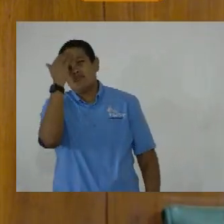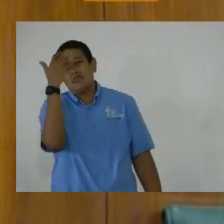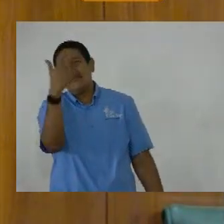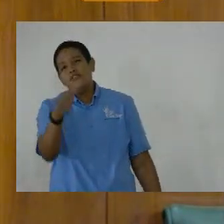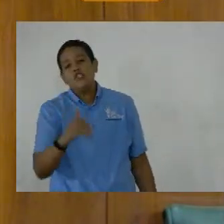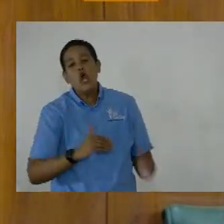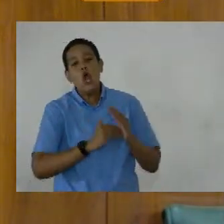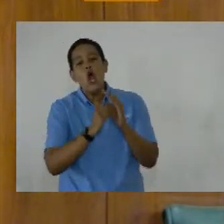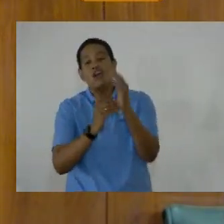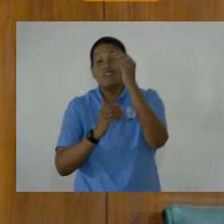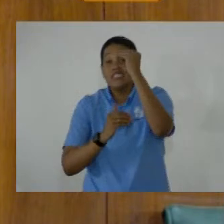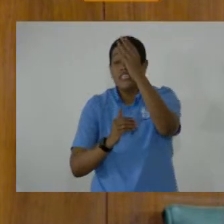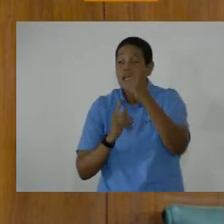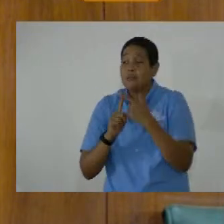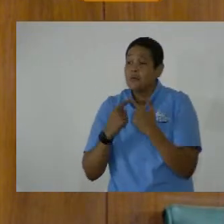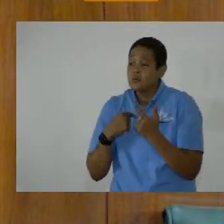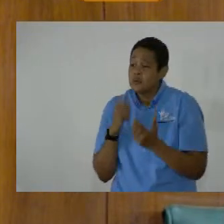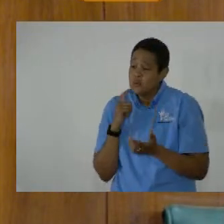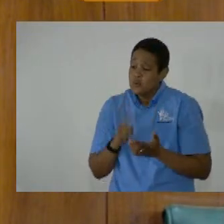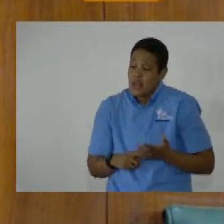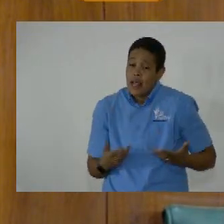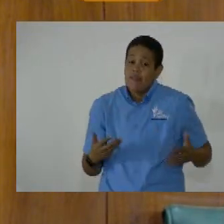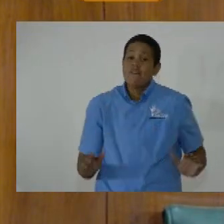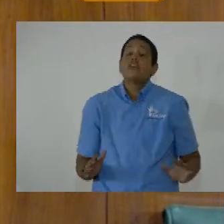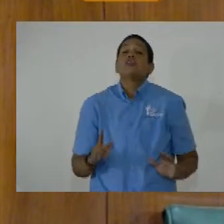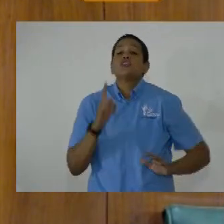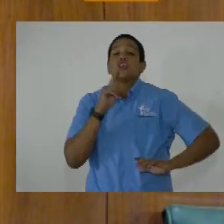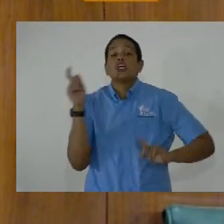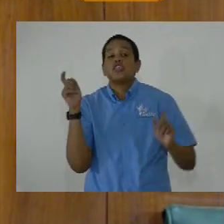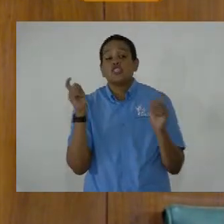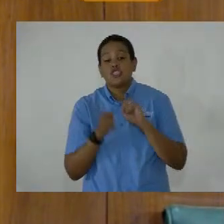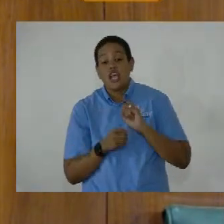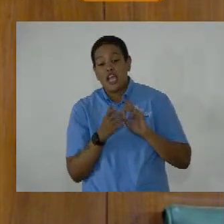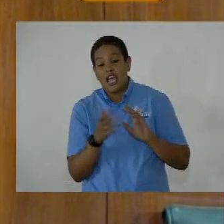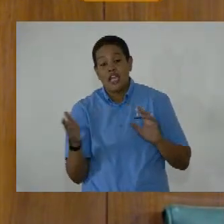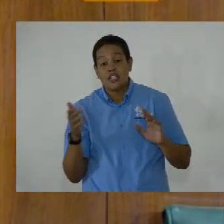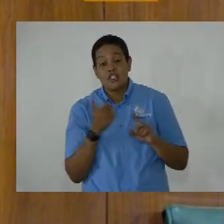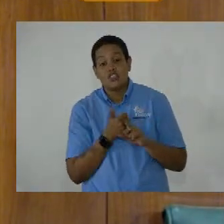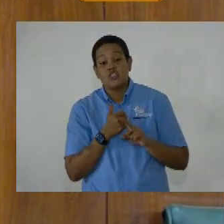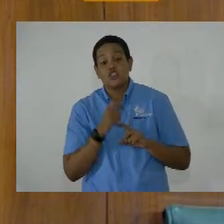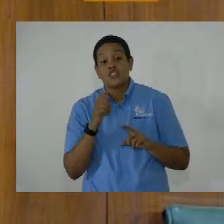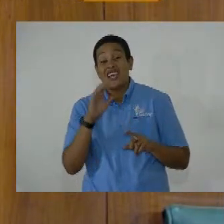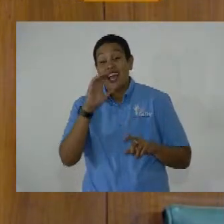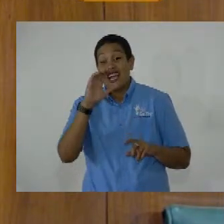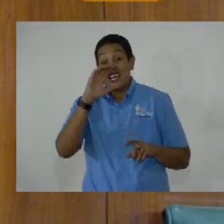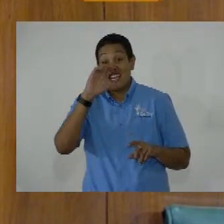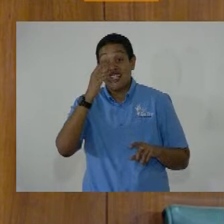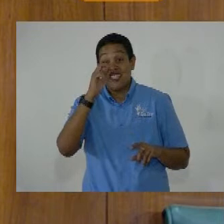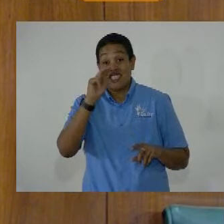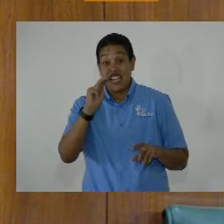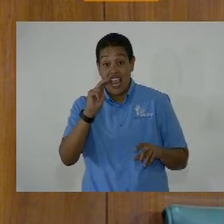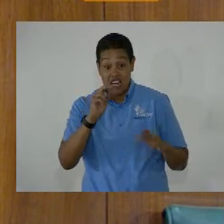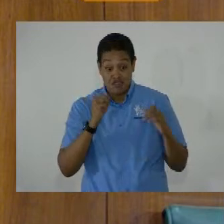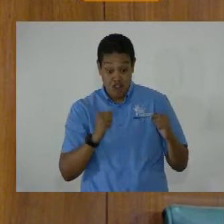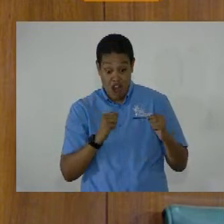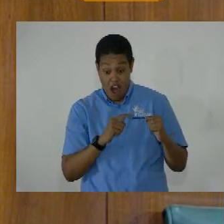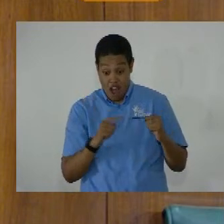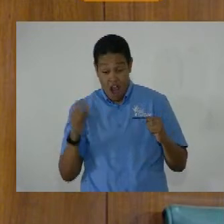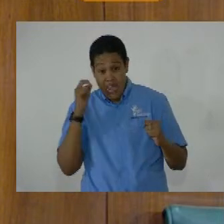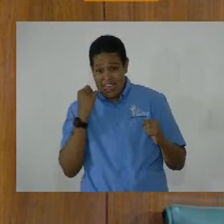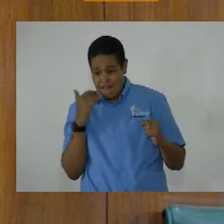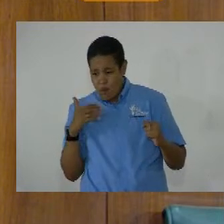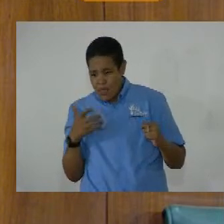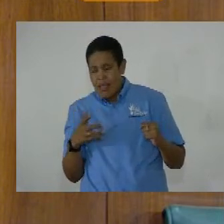said, and we recognize, a chain is only as strong as the weakest link. Right. And